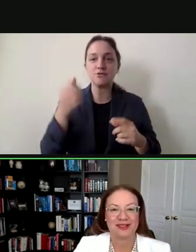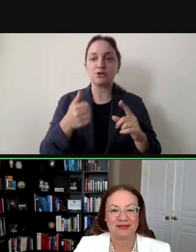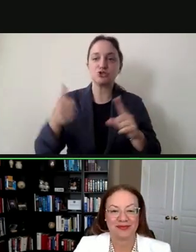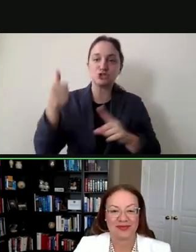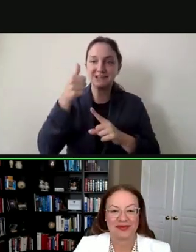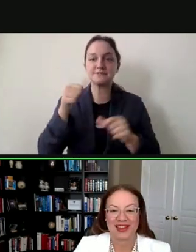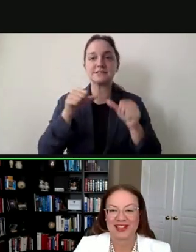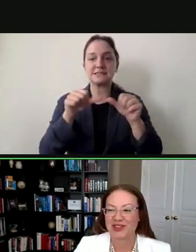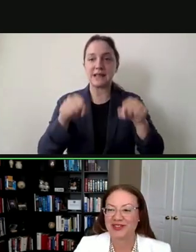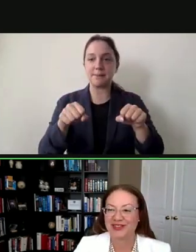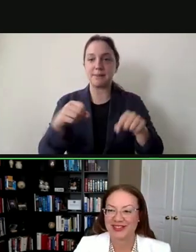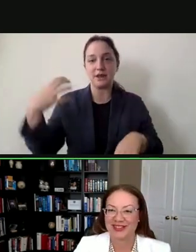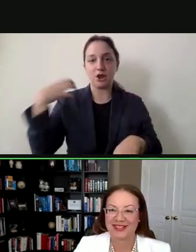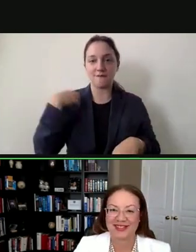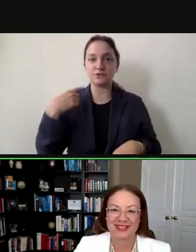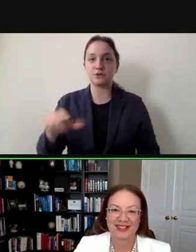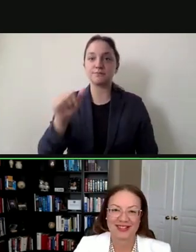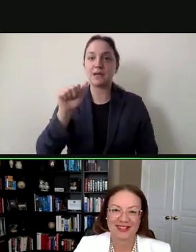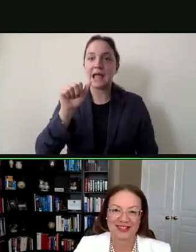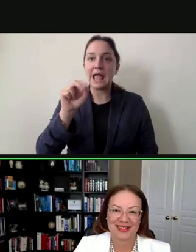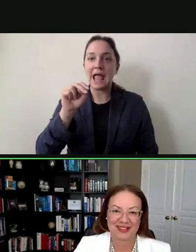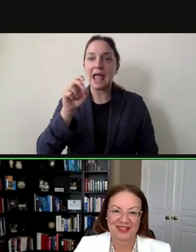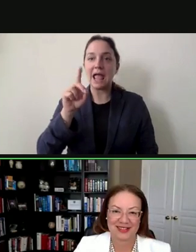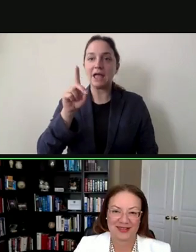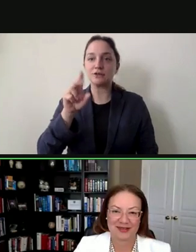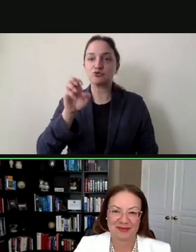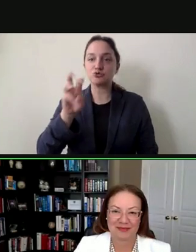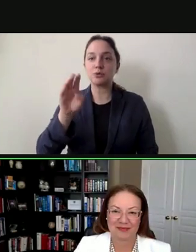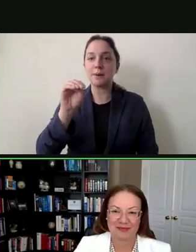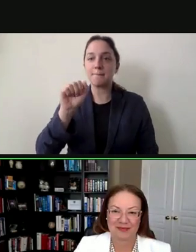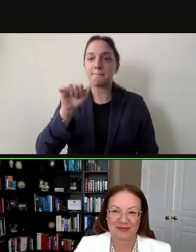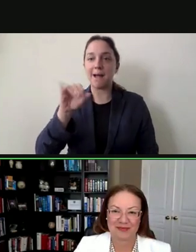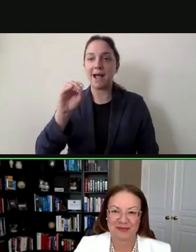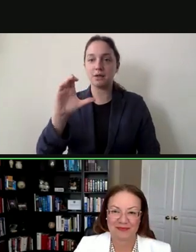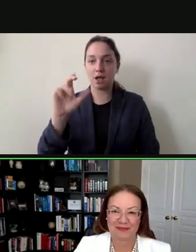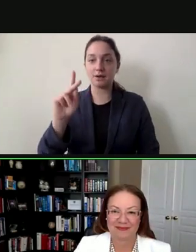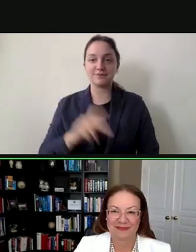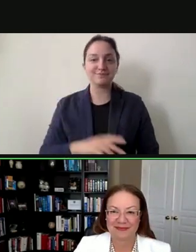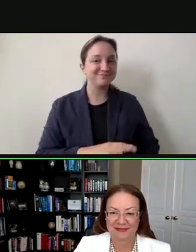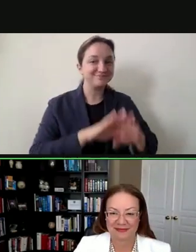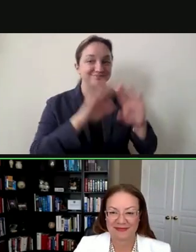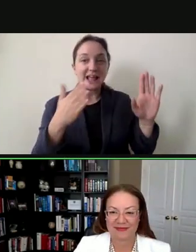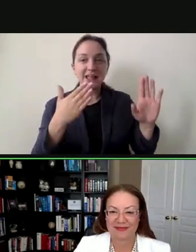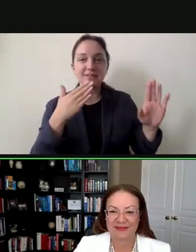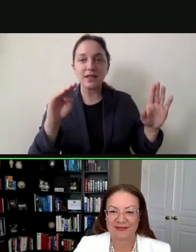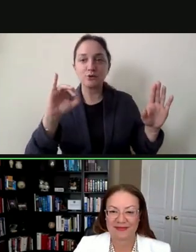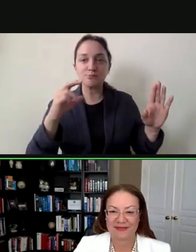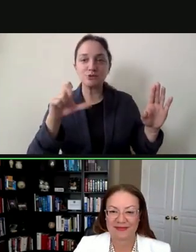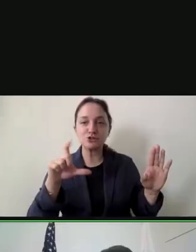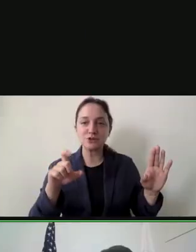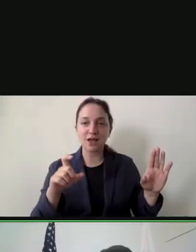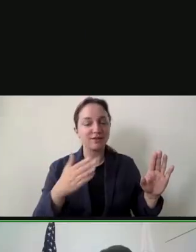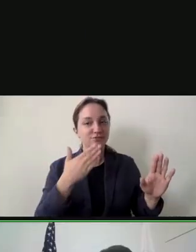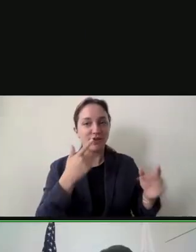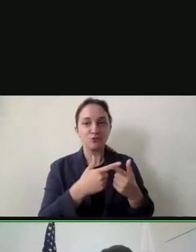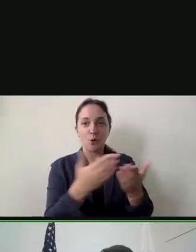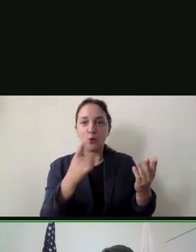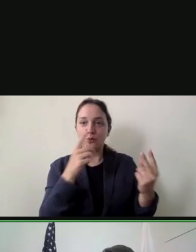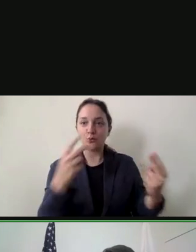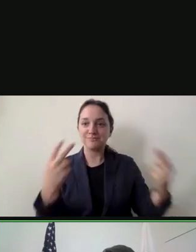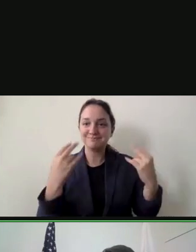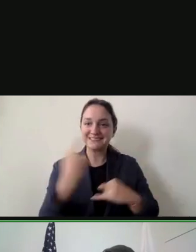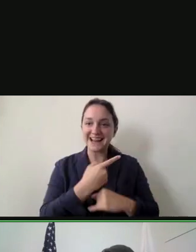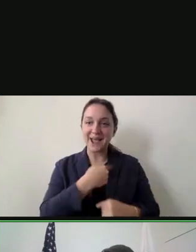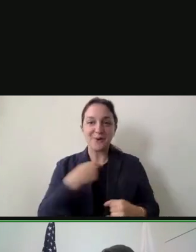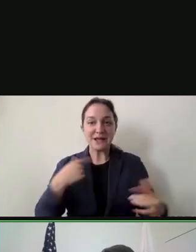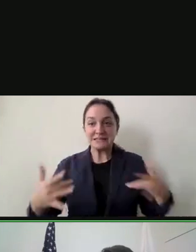Andrew Mayock. Andrew. Thank you, Michelle, and welcome everyone who is joining us today. We're excited to be back in the